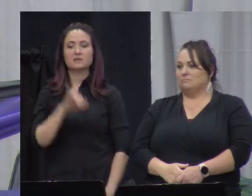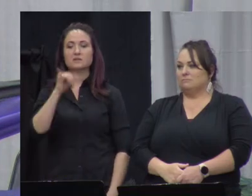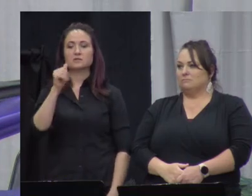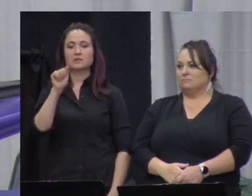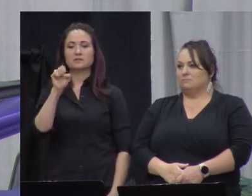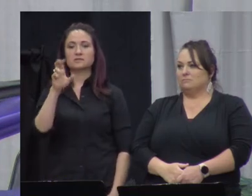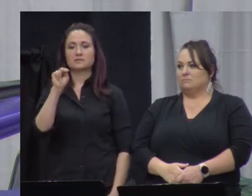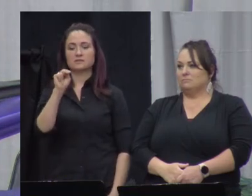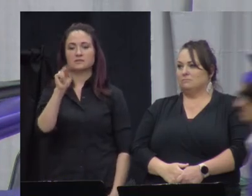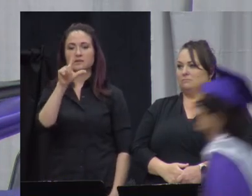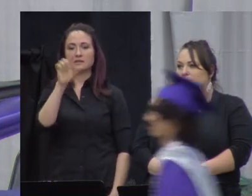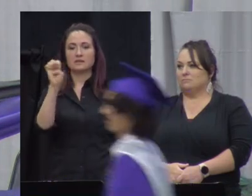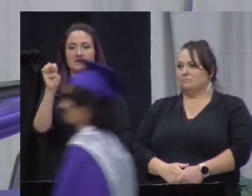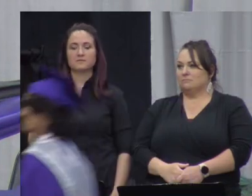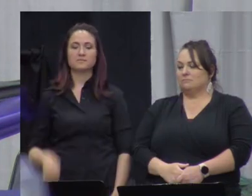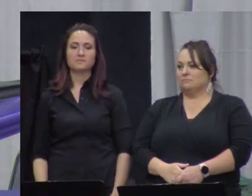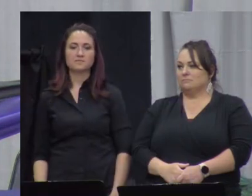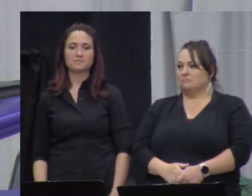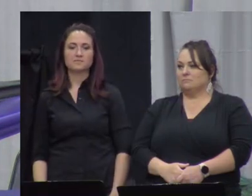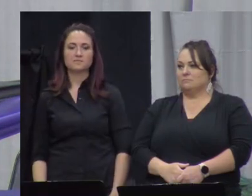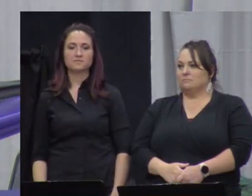Jason Lee.